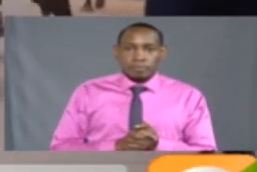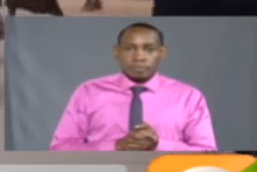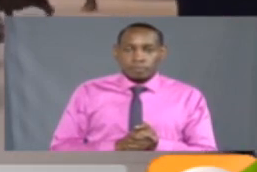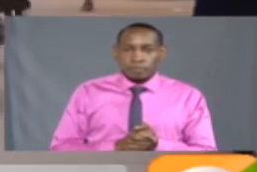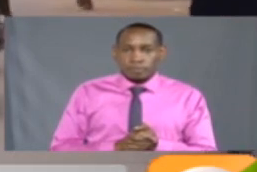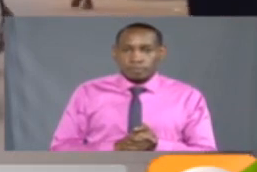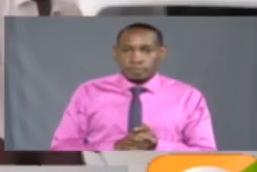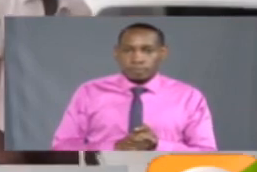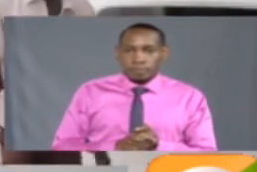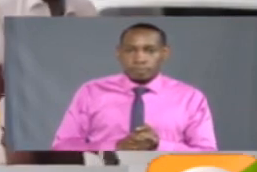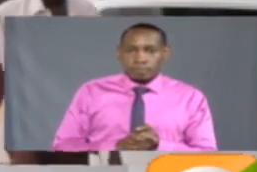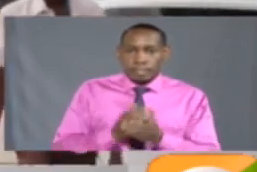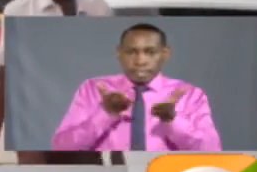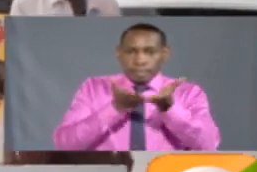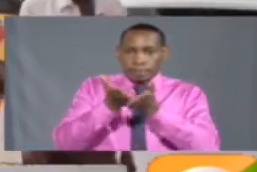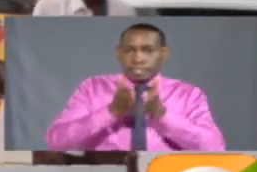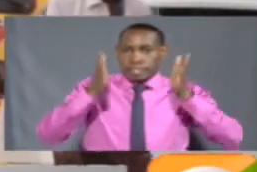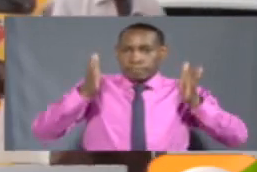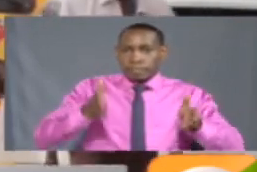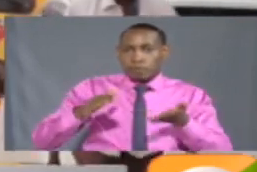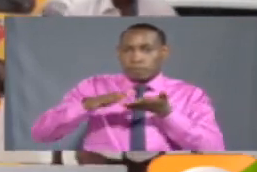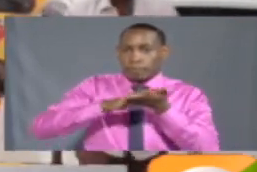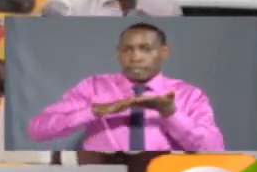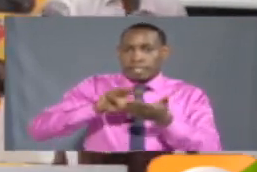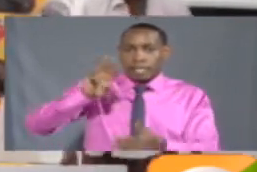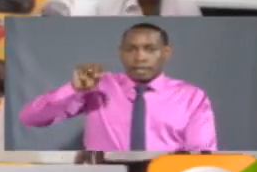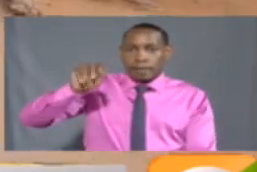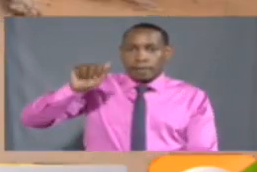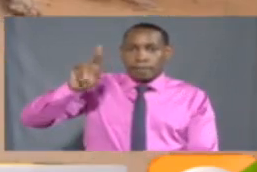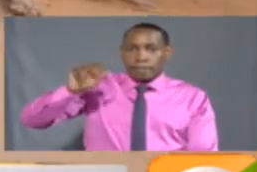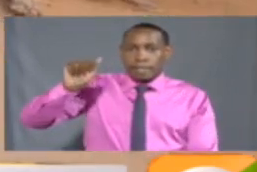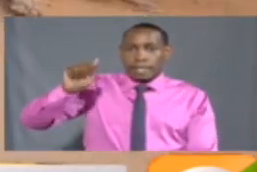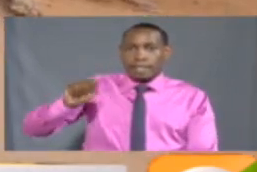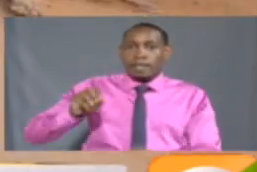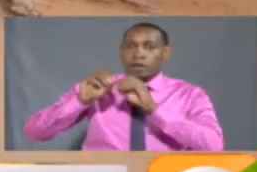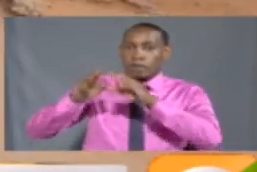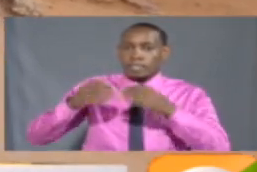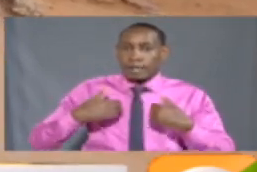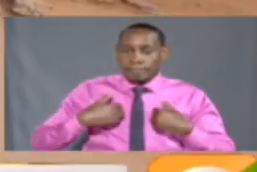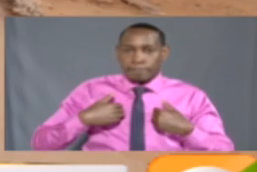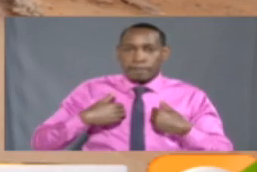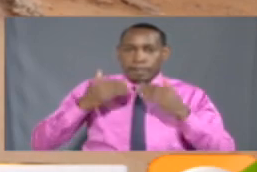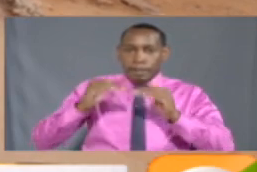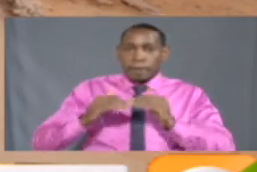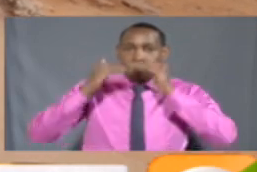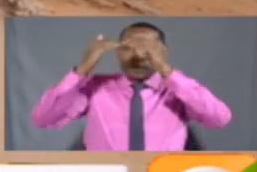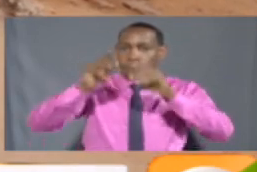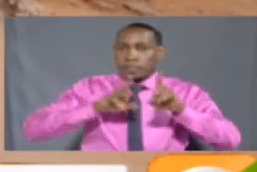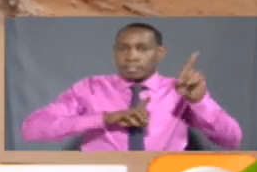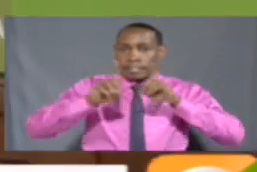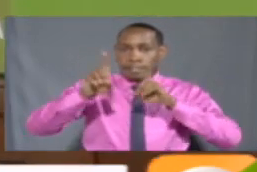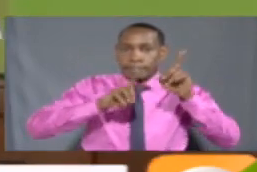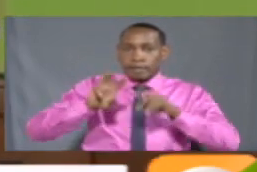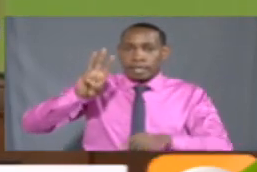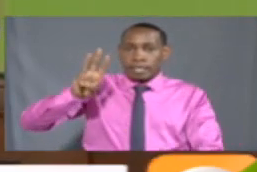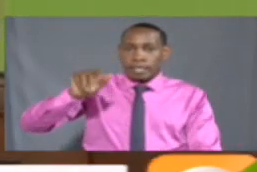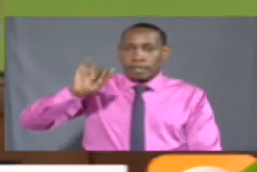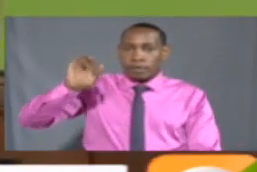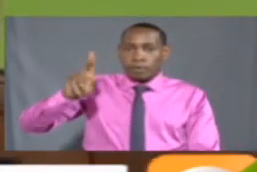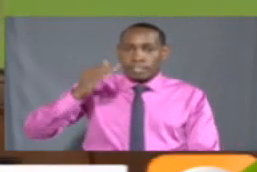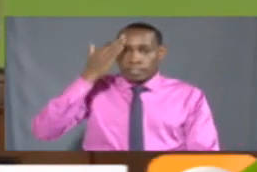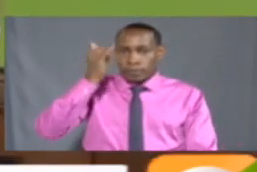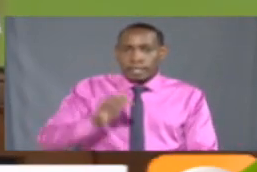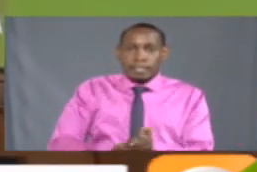Abdirashid Mohammed, a businessman based in Mandera, is at loss. He has had to postpone his journey to Wajir due to the